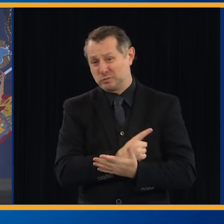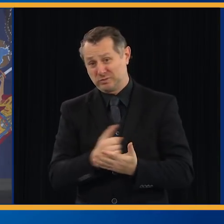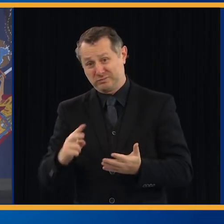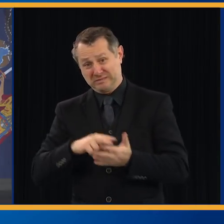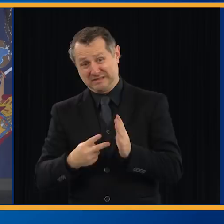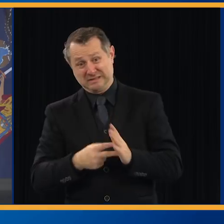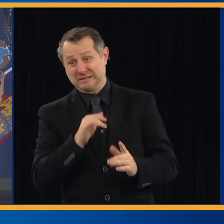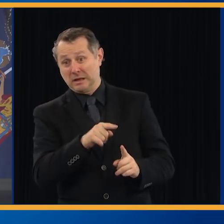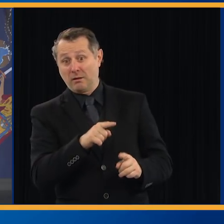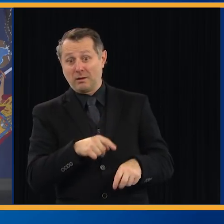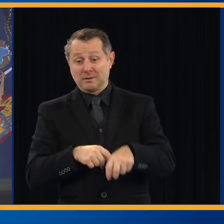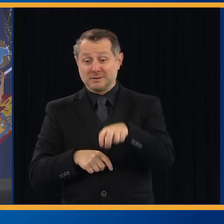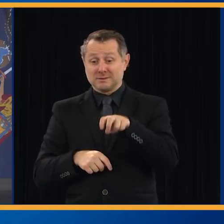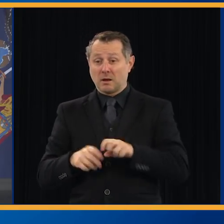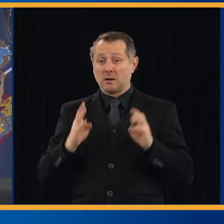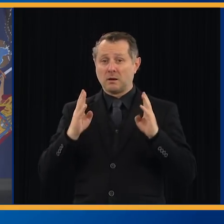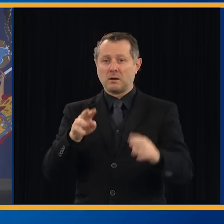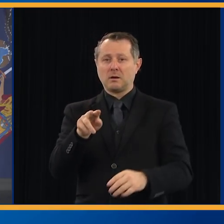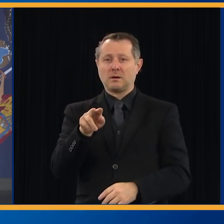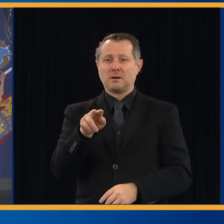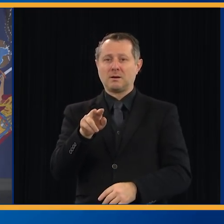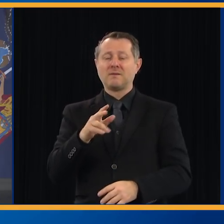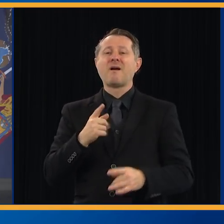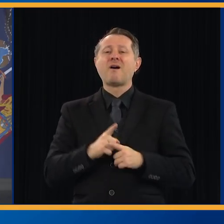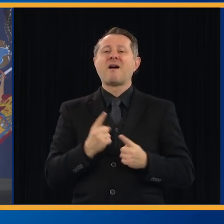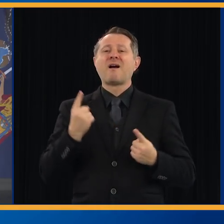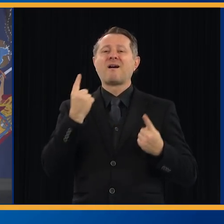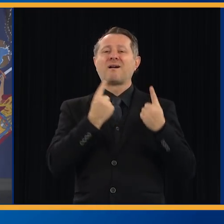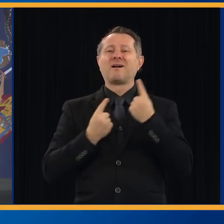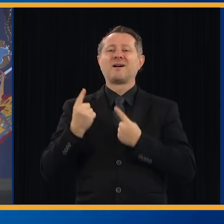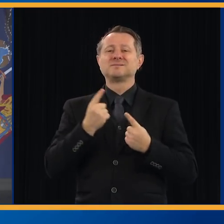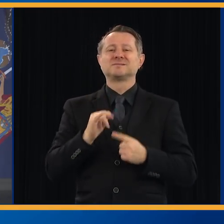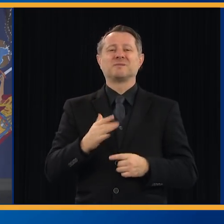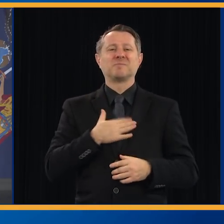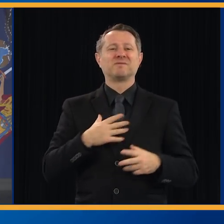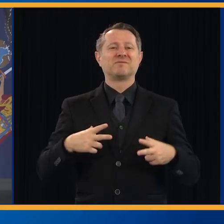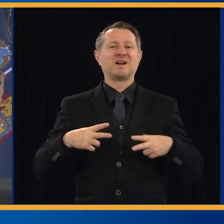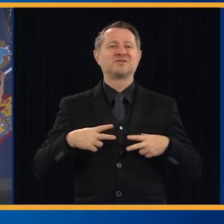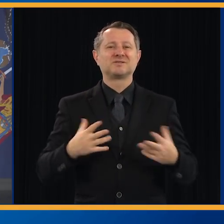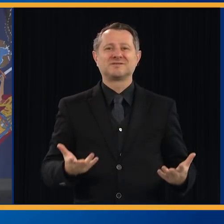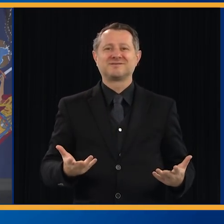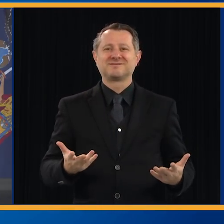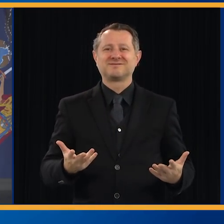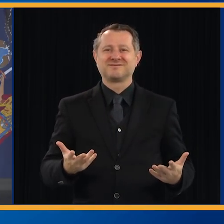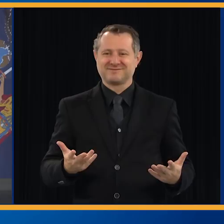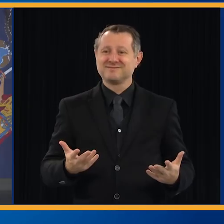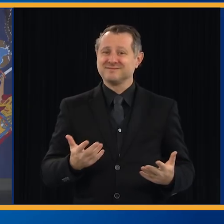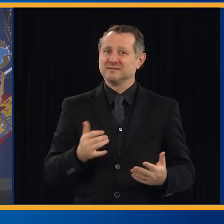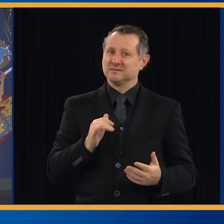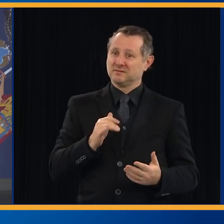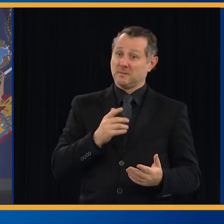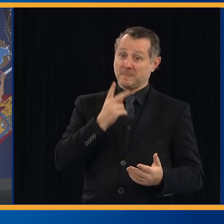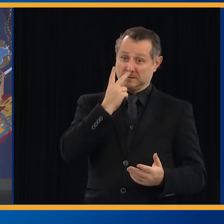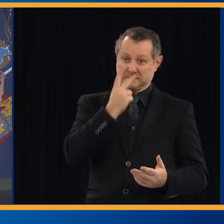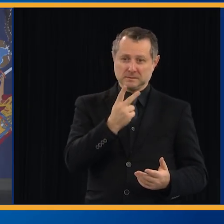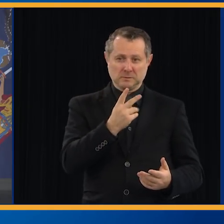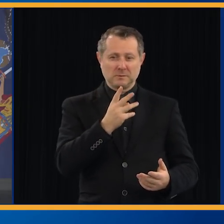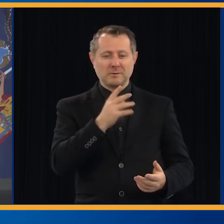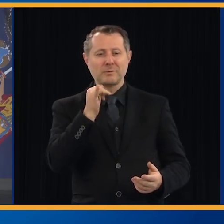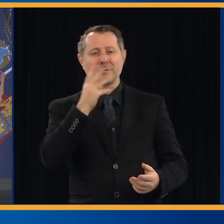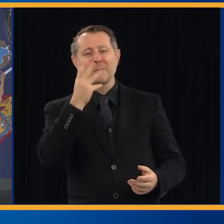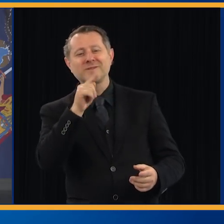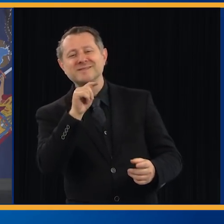his vacation. He never took a vacation. And everybody would take a vacation on TV in the TV